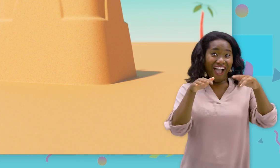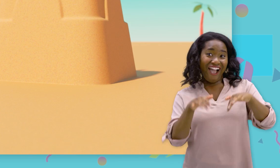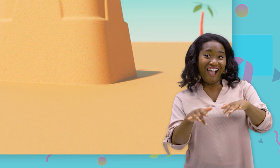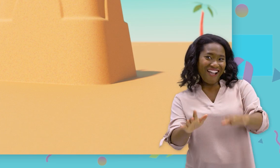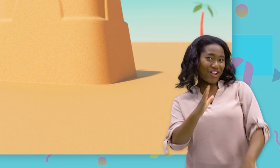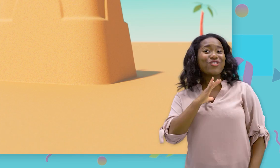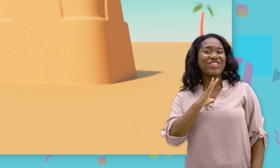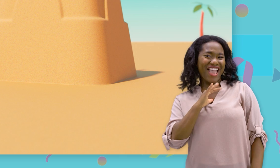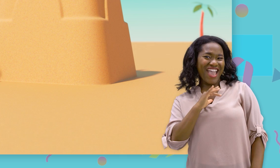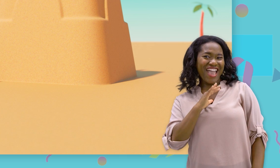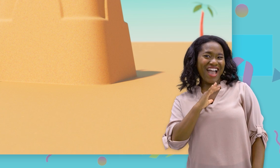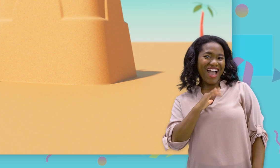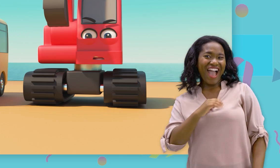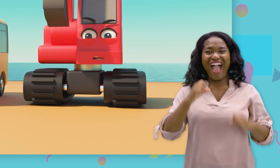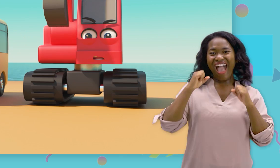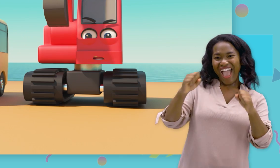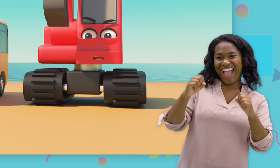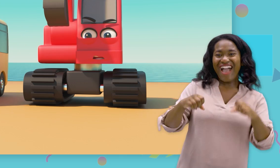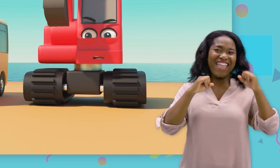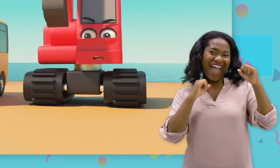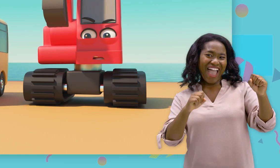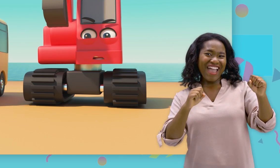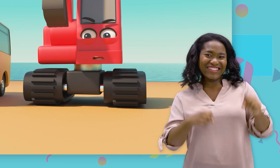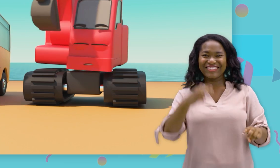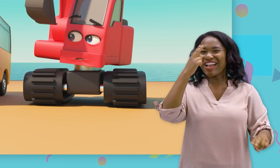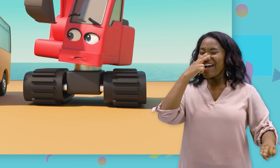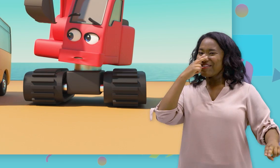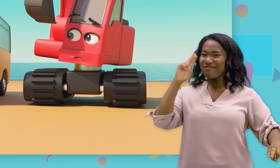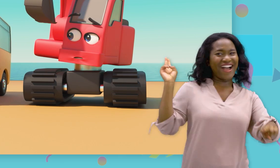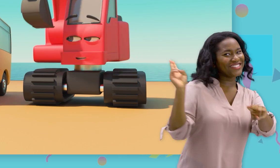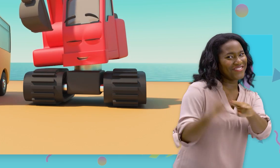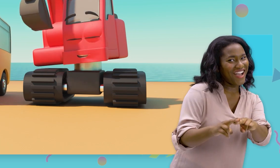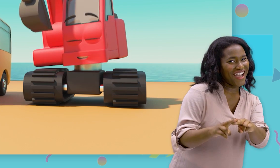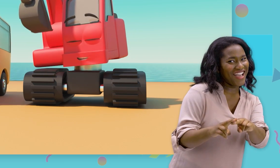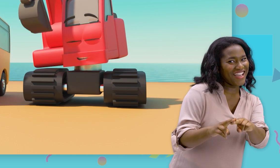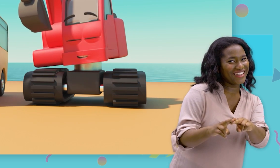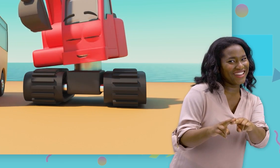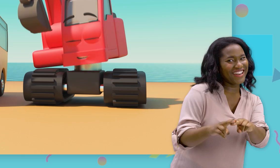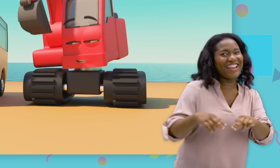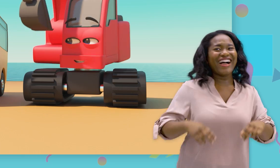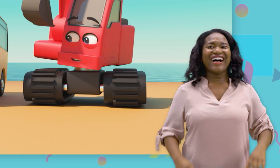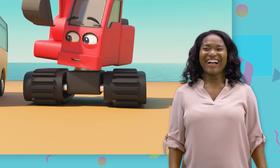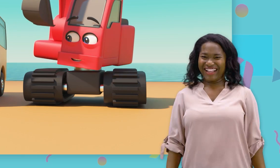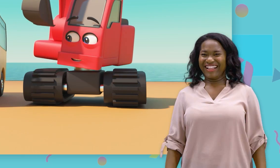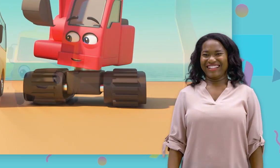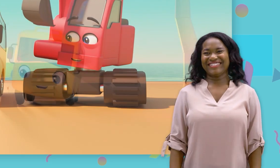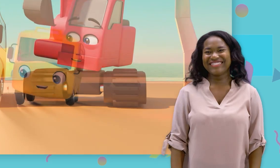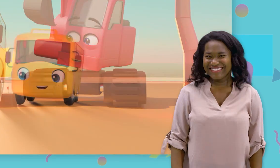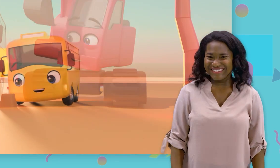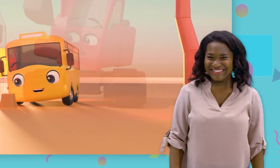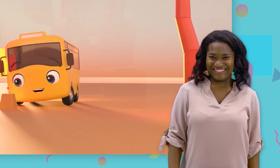The beach, the beach, the beach, oh yeah. Yay, oh yay, it's so much fun.